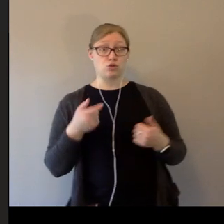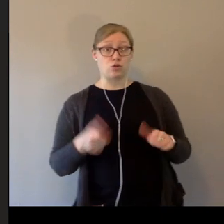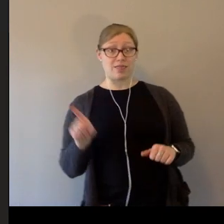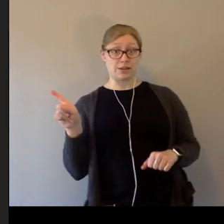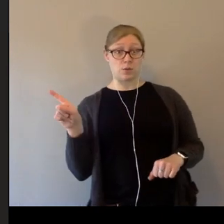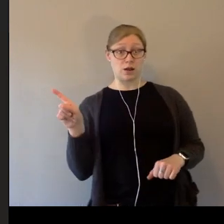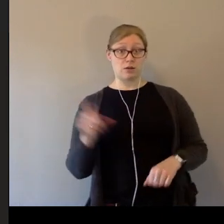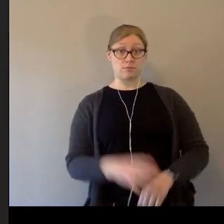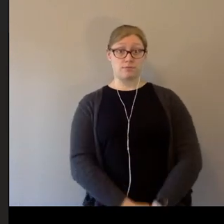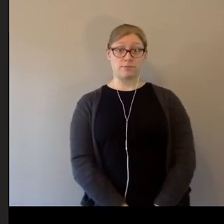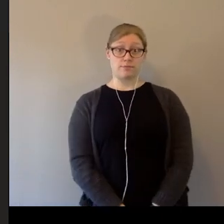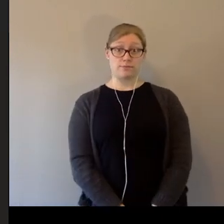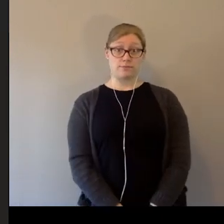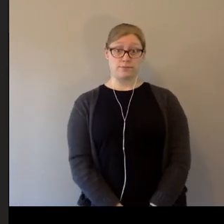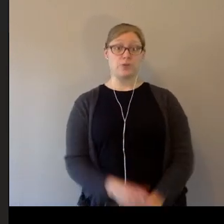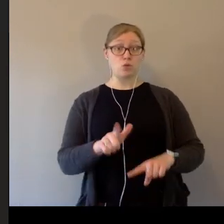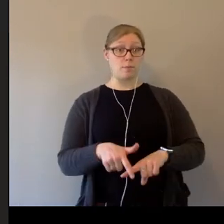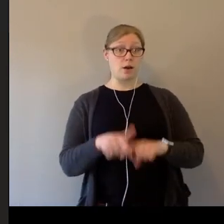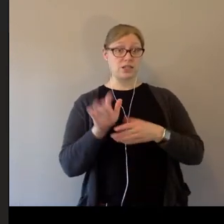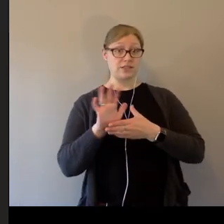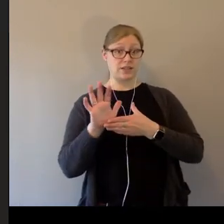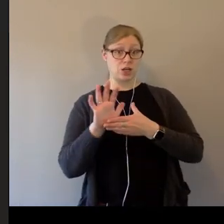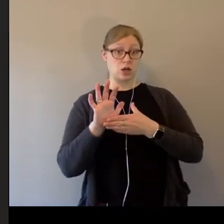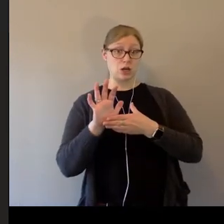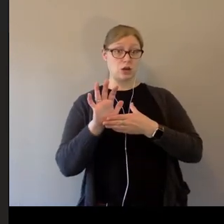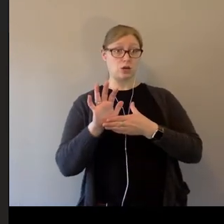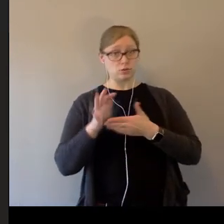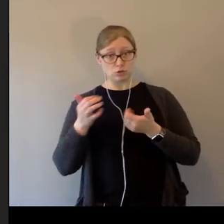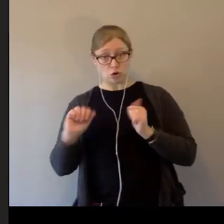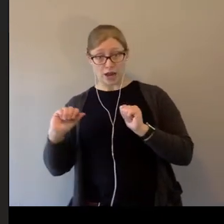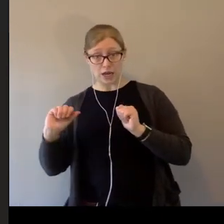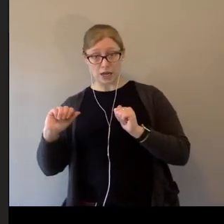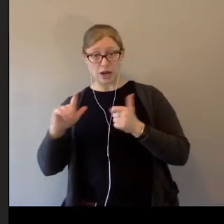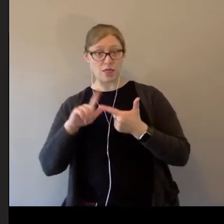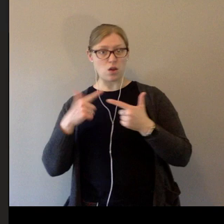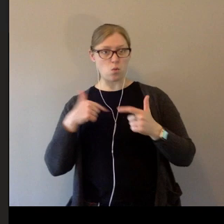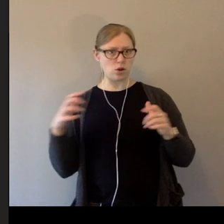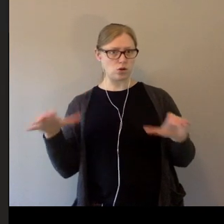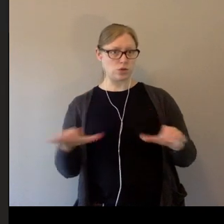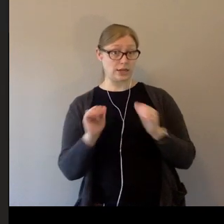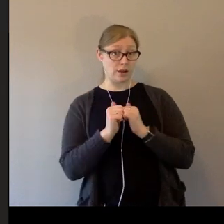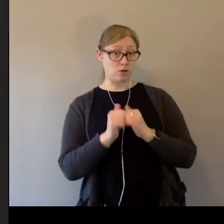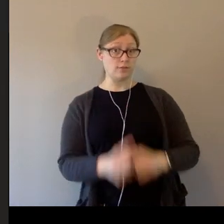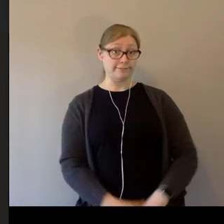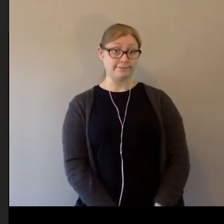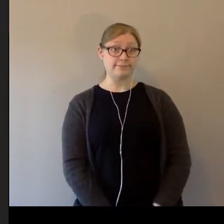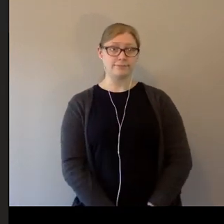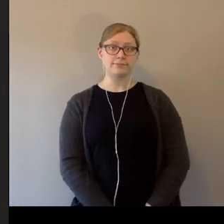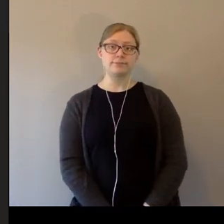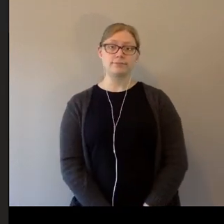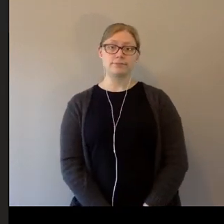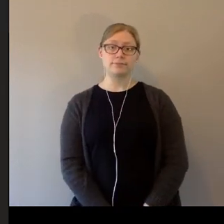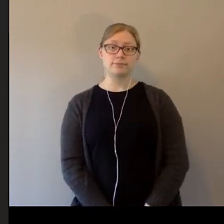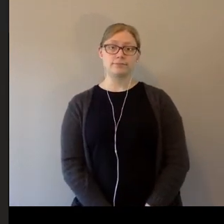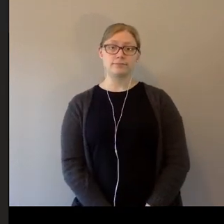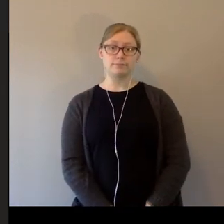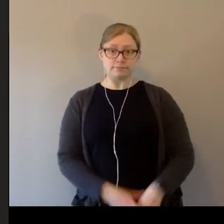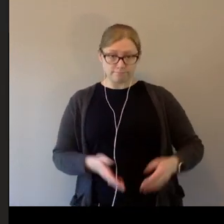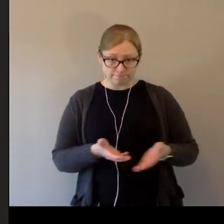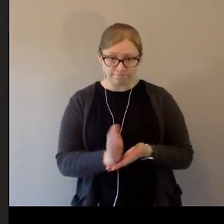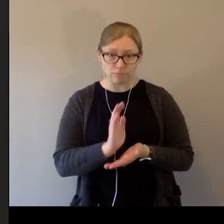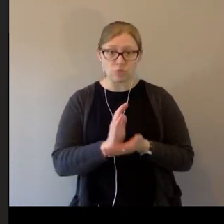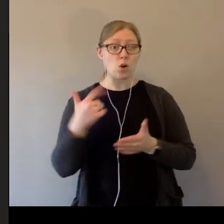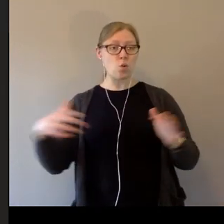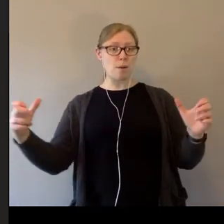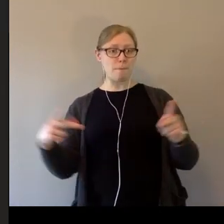2. So pause the video and see what you get, and then we'll come back and do it together. All right, and so we're